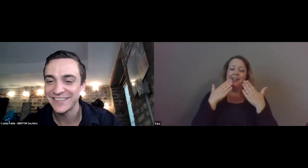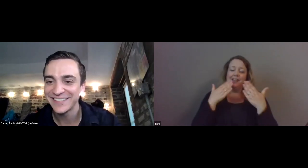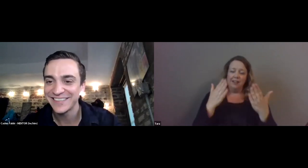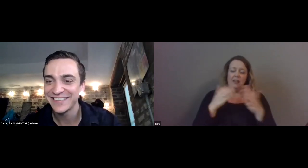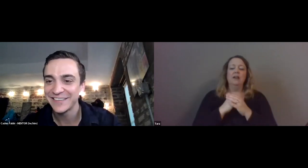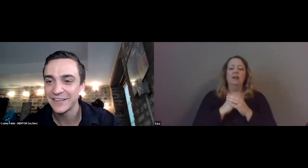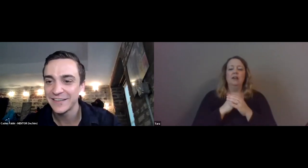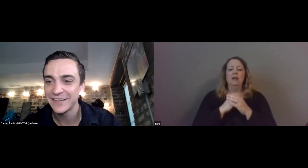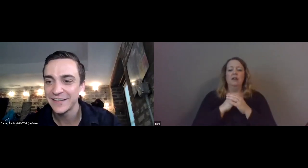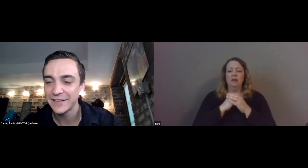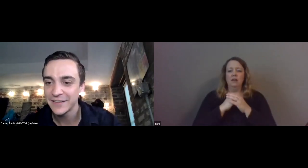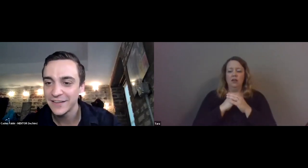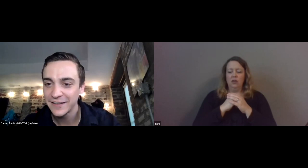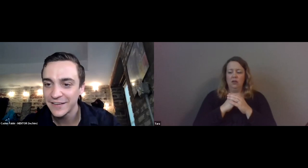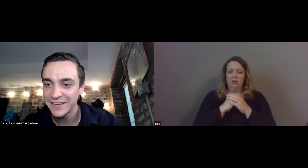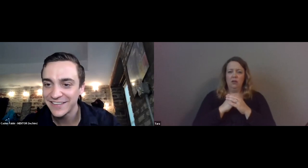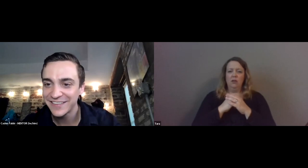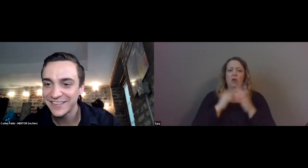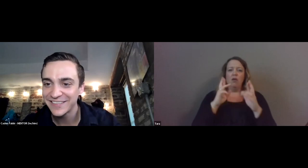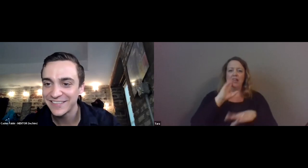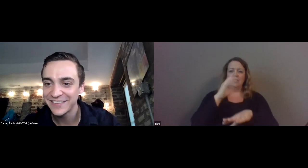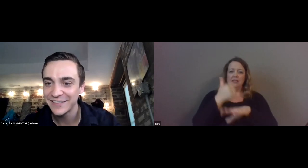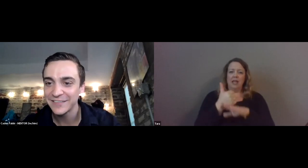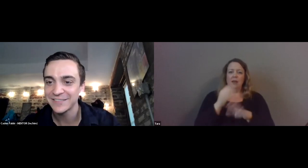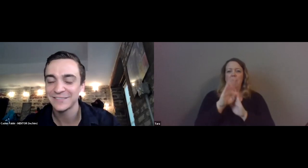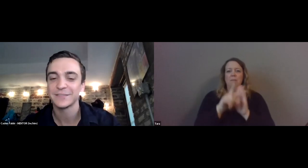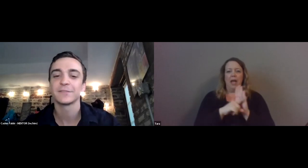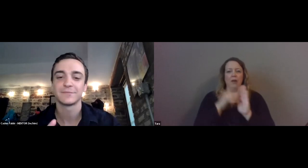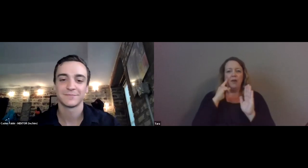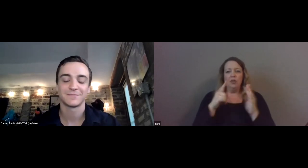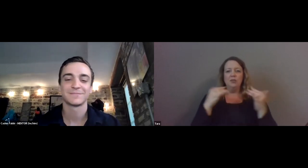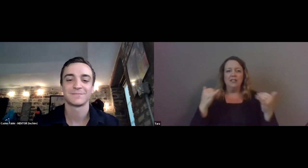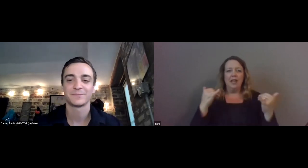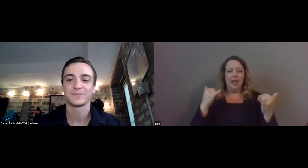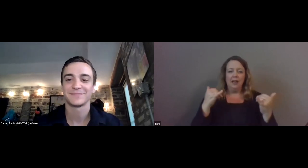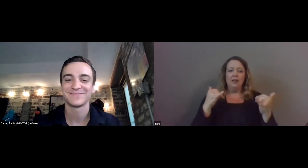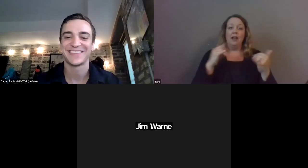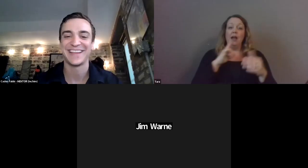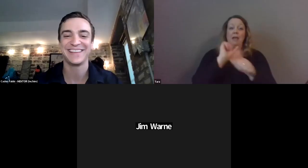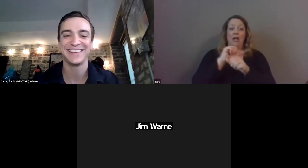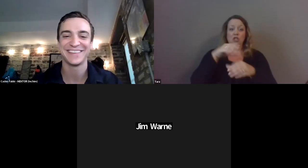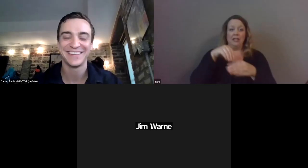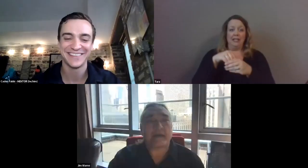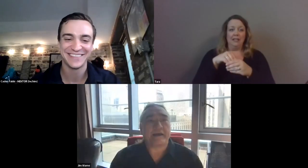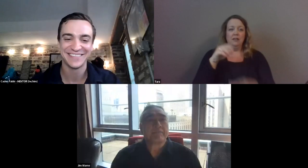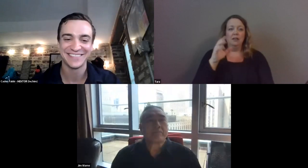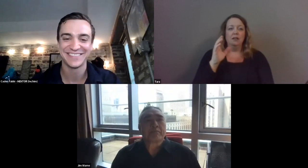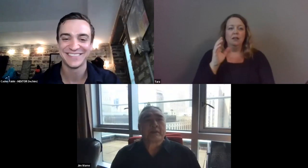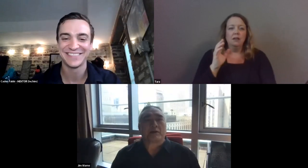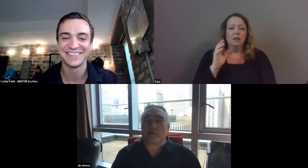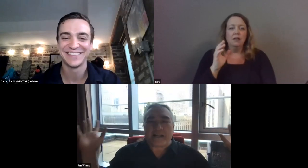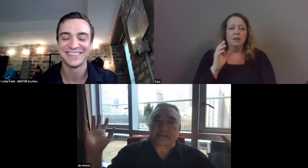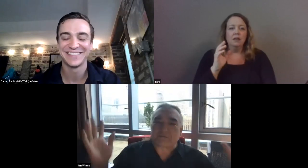be able to uh set up my little background i have for you today i'm actually in new york oh here we go start my video okay